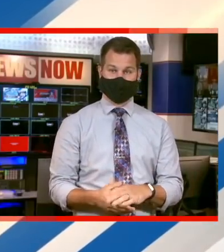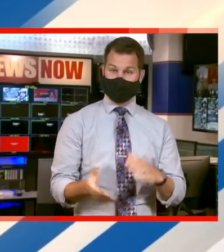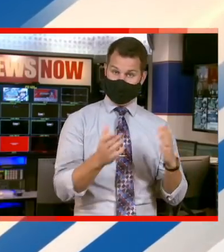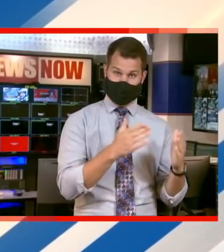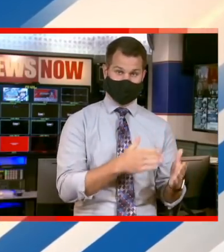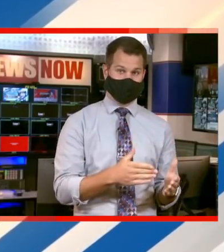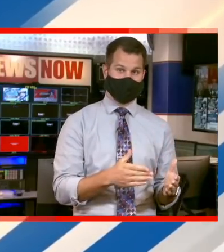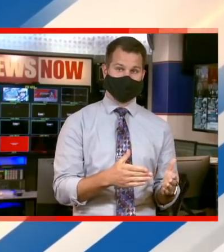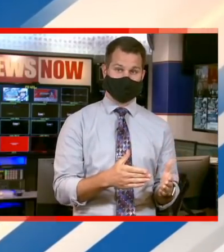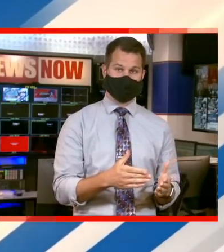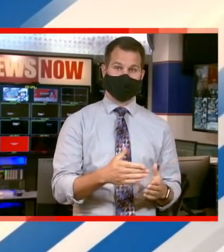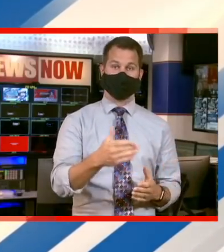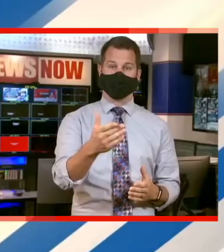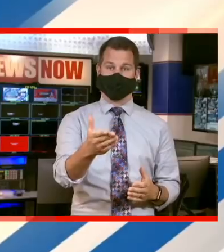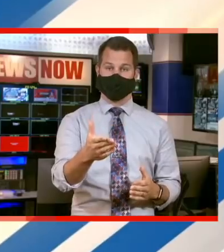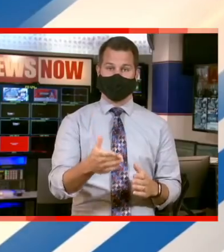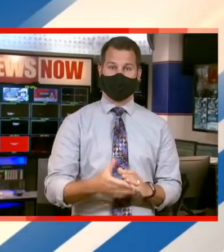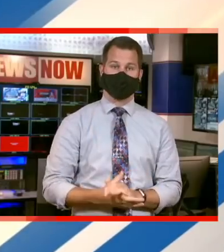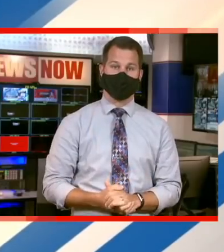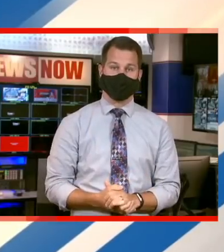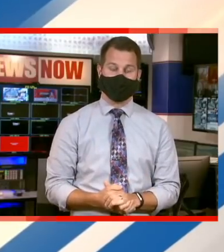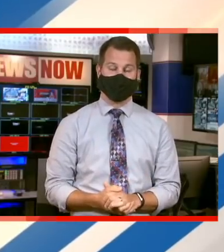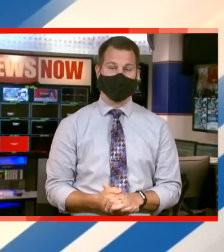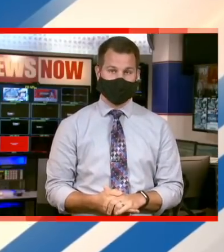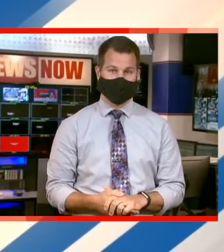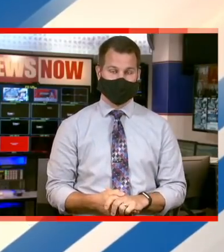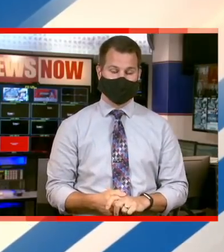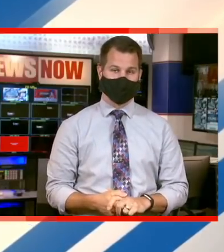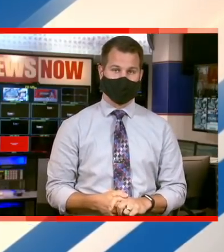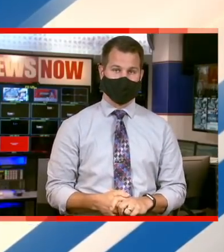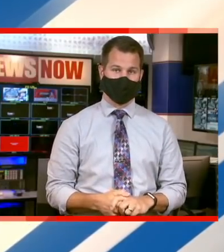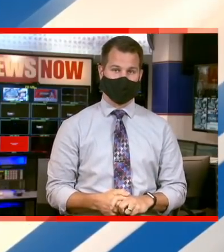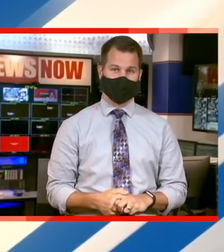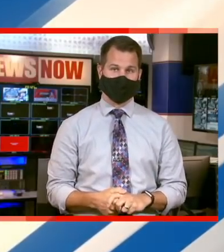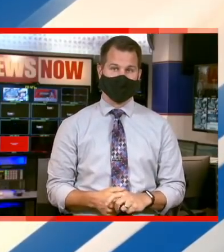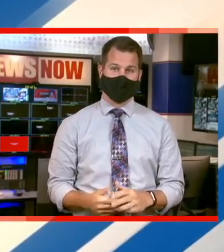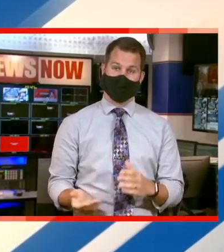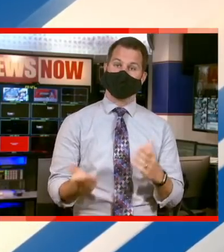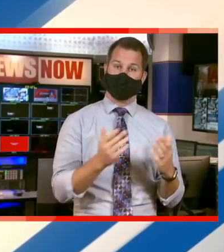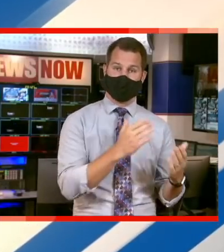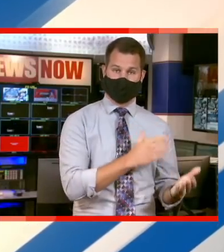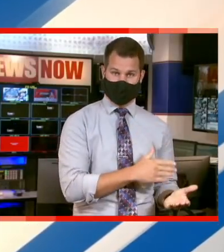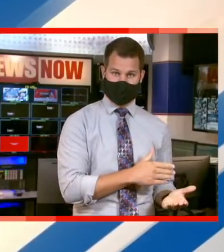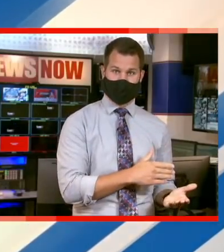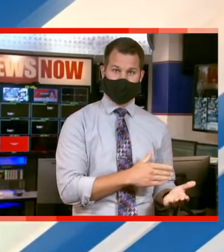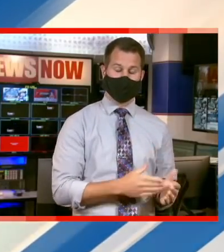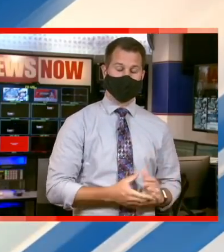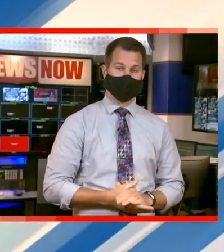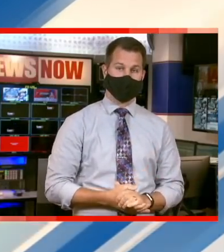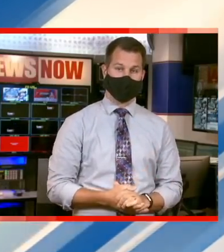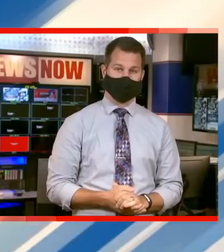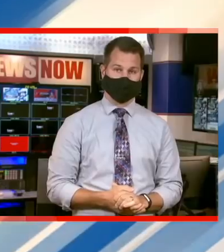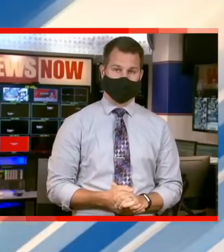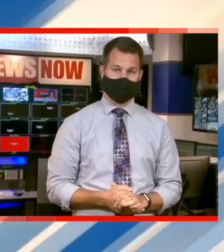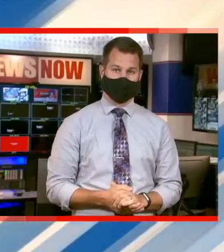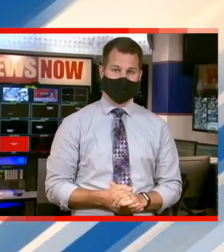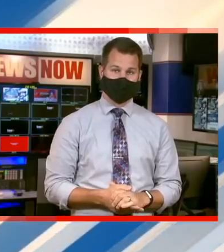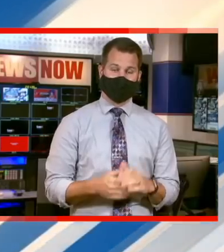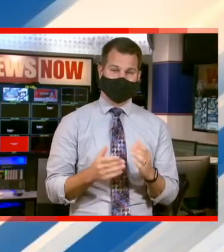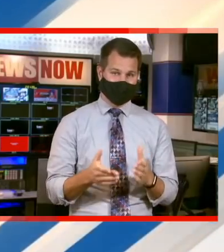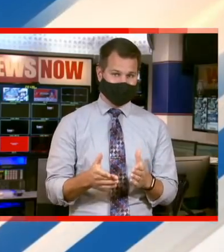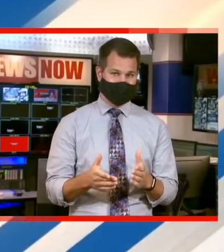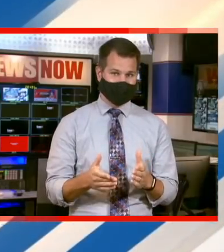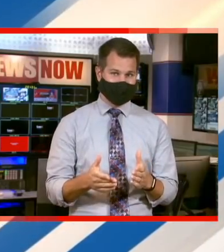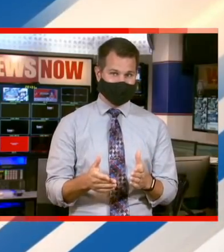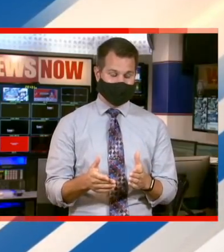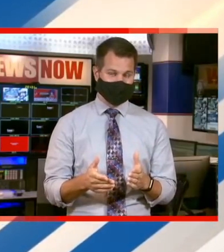place for a long time. It was actually used during the H1N1 virus outbreak going back, a decade or further from now. So